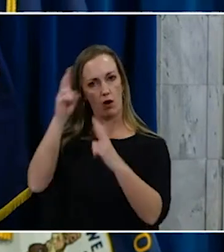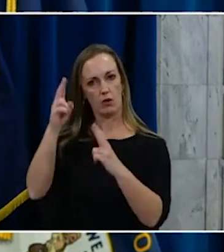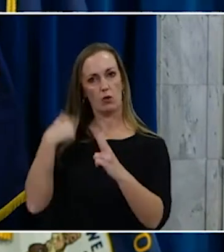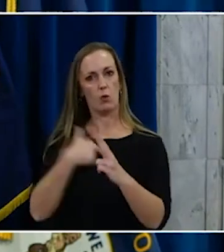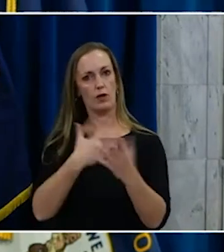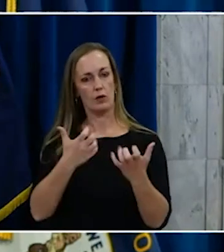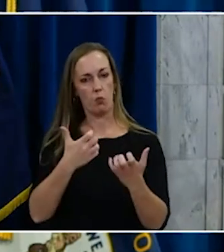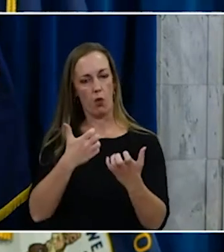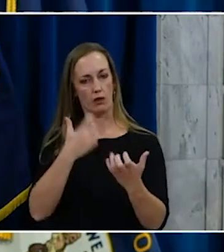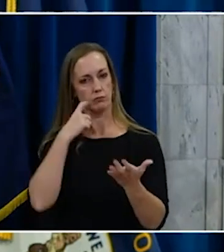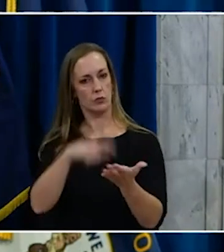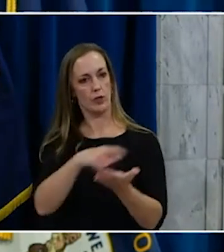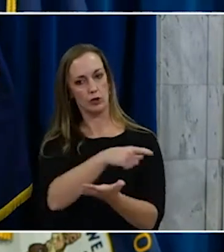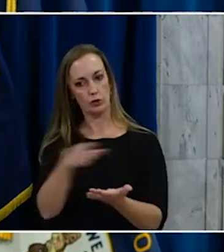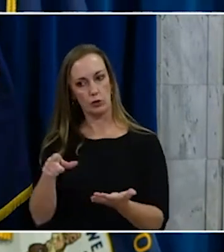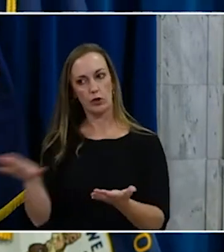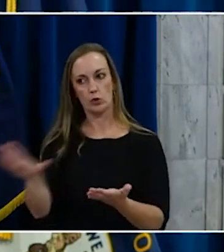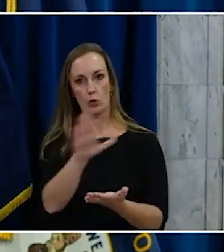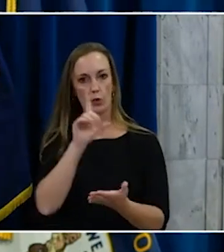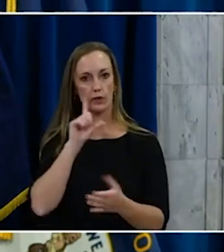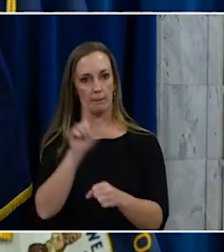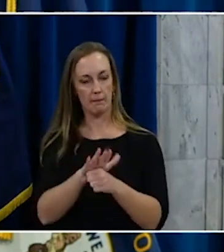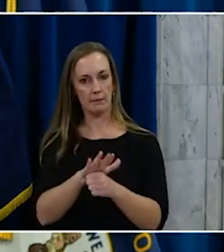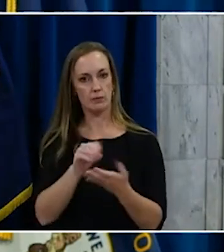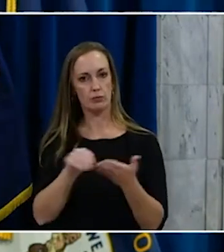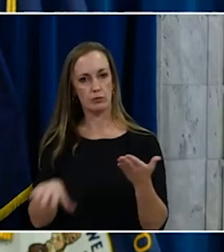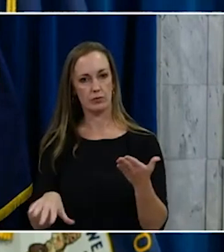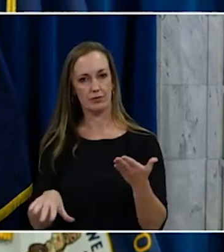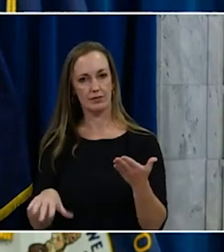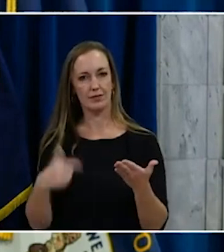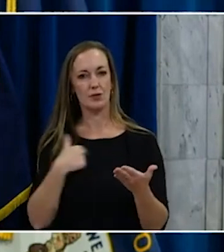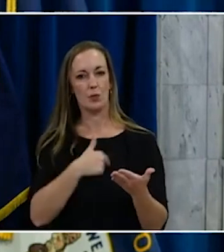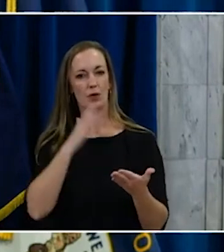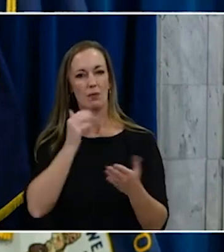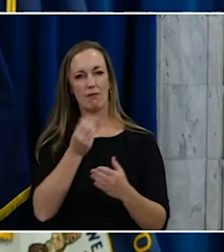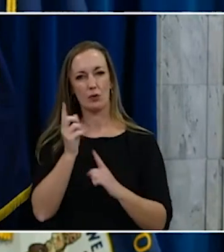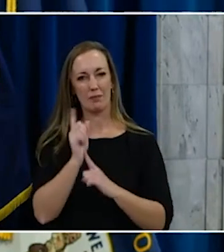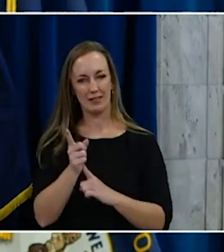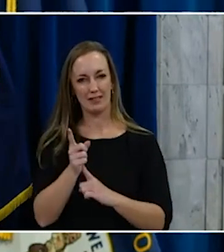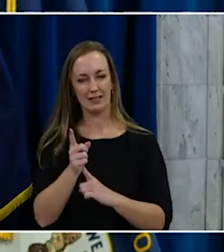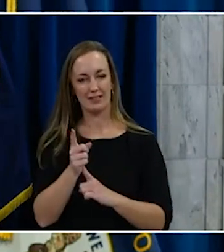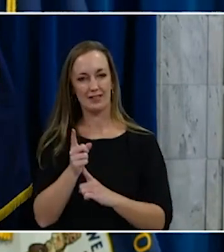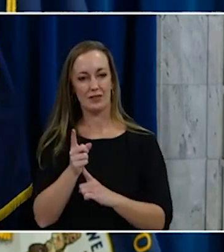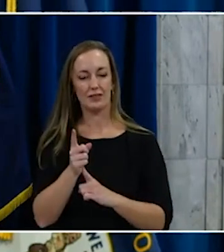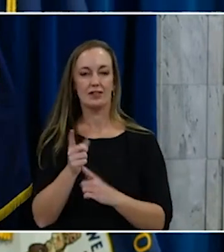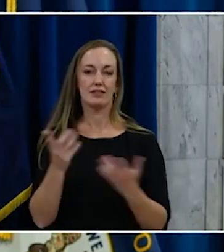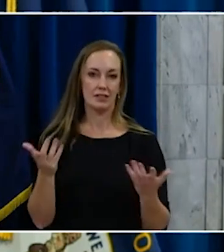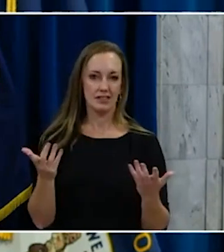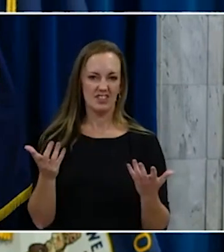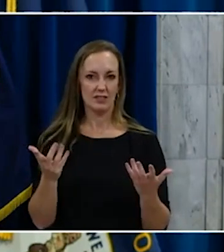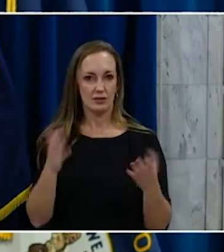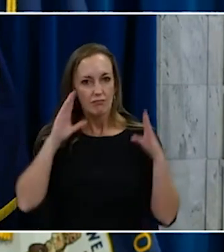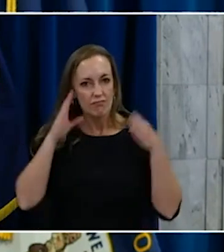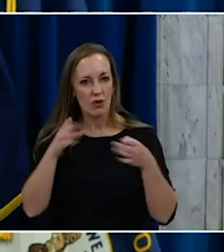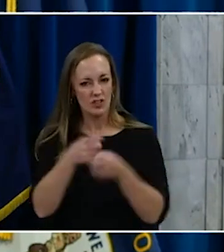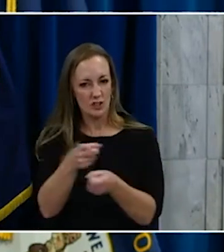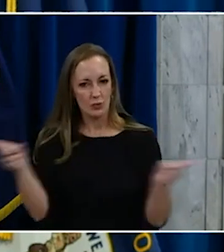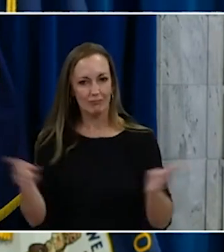you and to your commitment to students. So we're going to make a few minutes to say and to be about